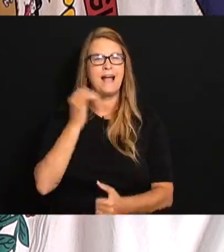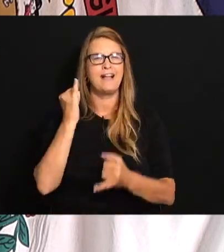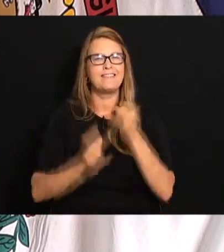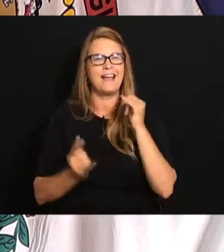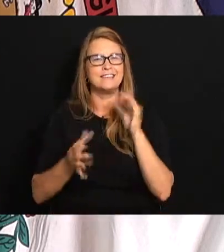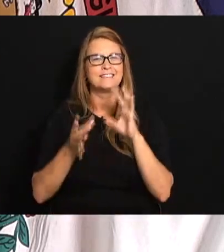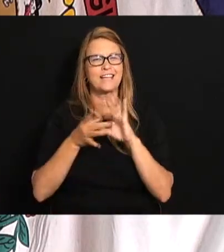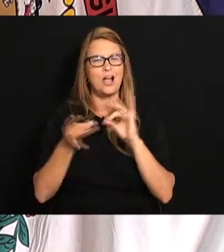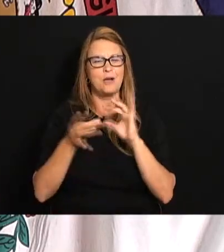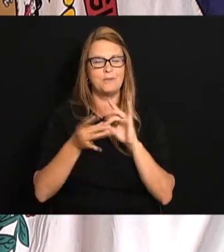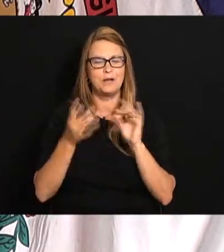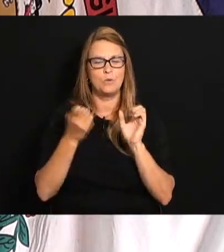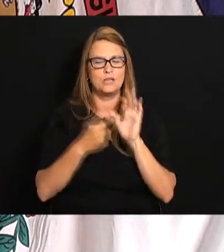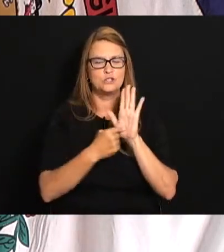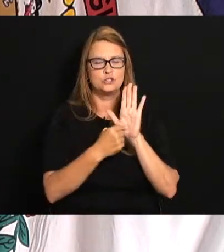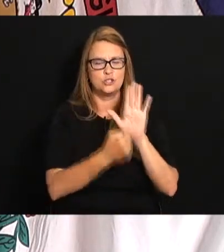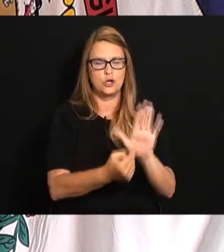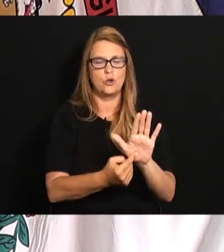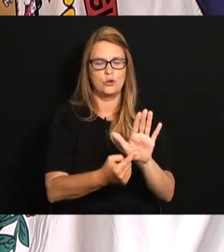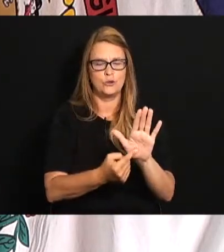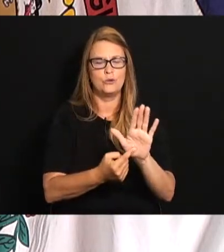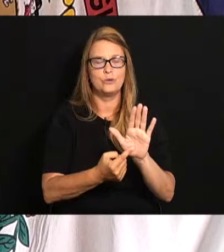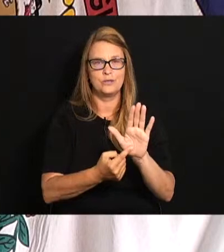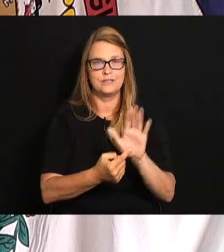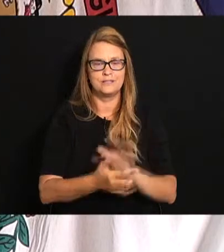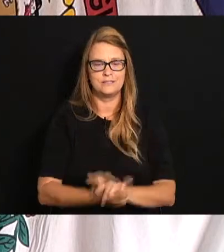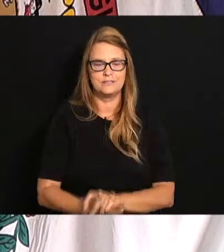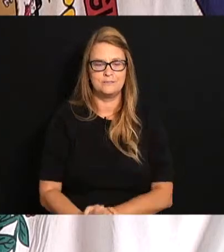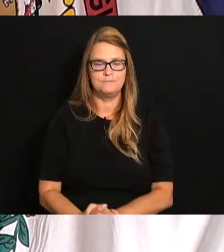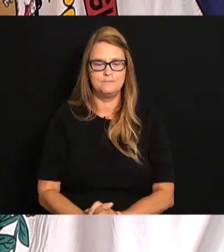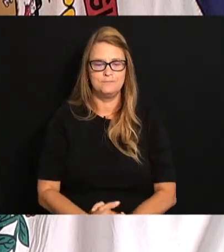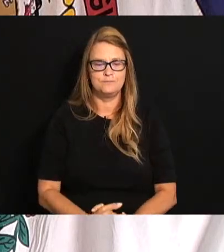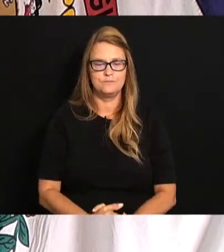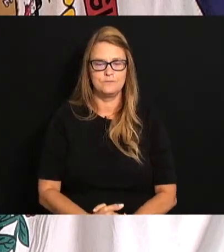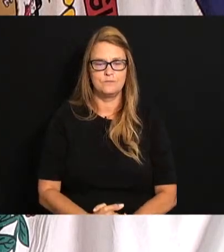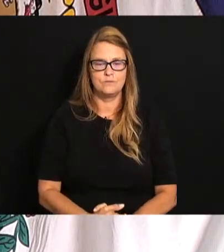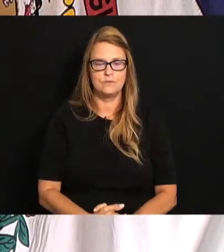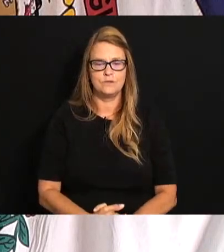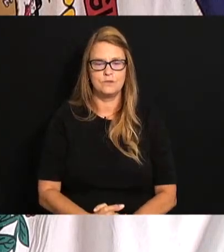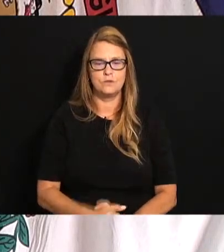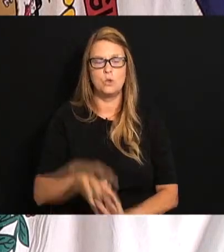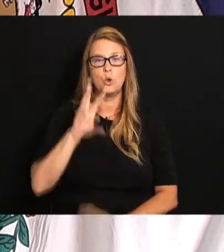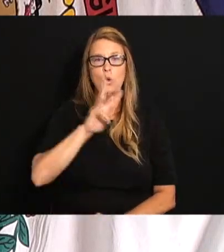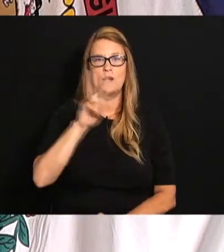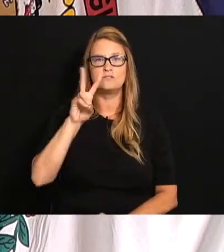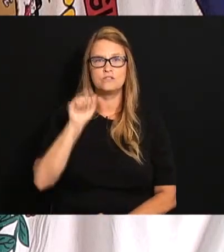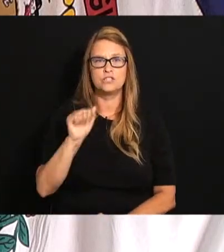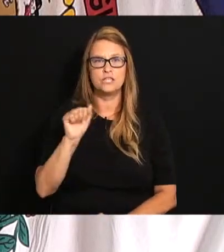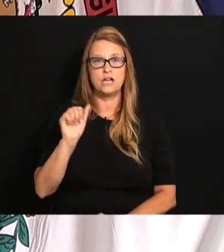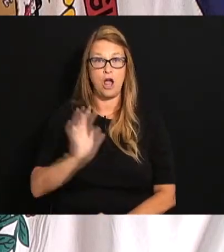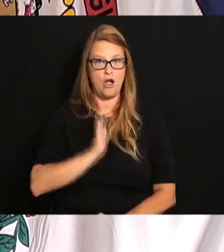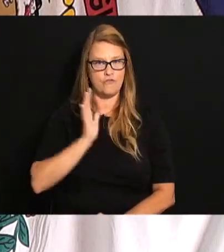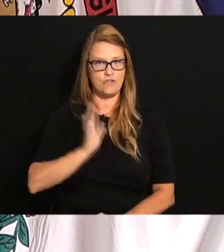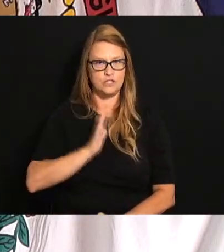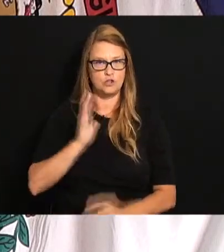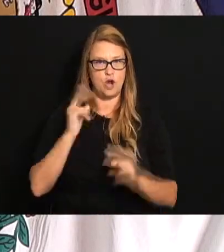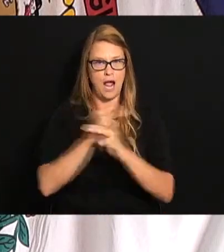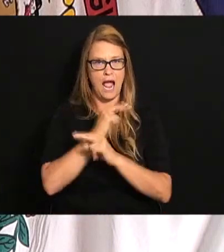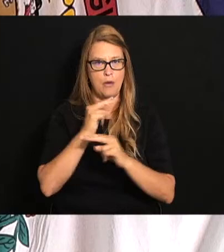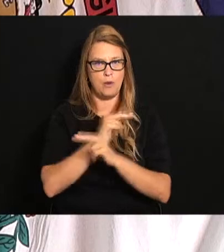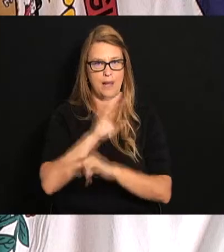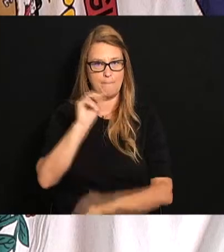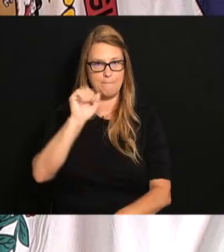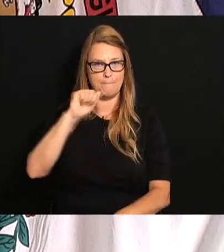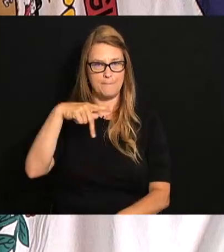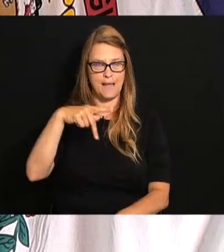just this. I want to show you this. This is laying on my desk. This is West Virginia's official highway map. And